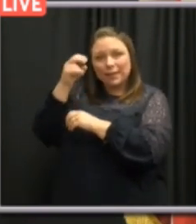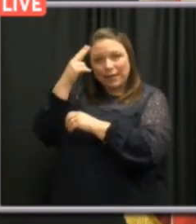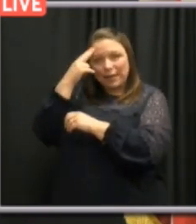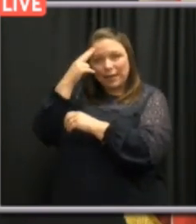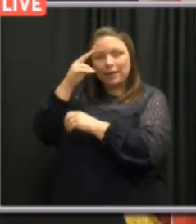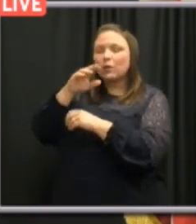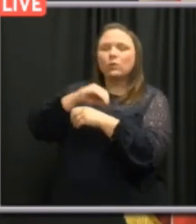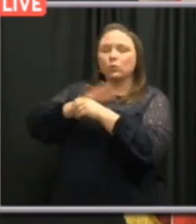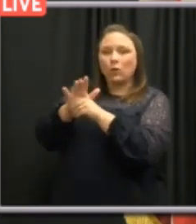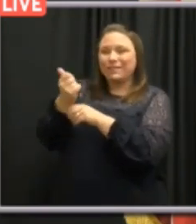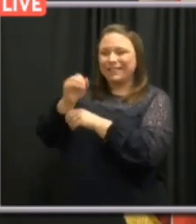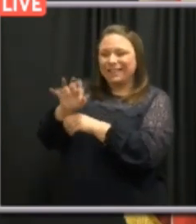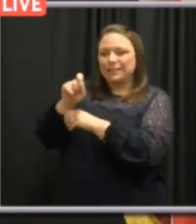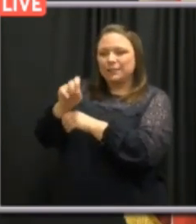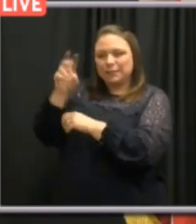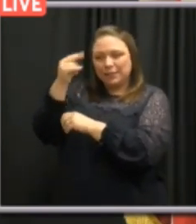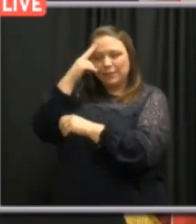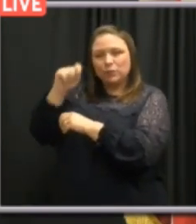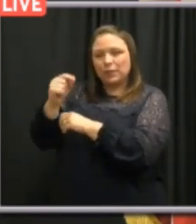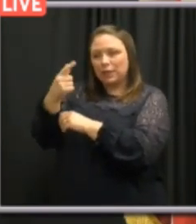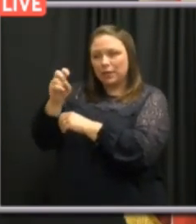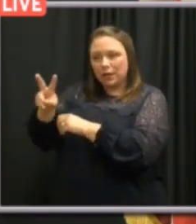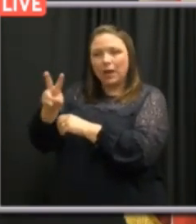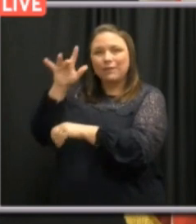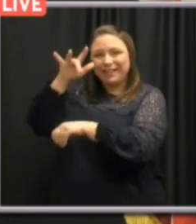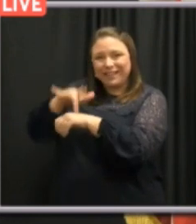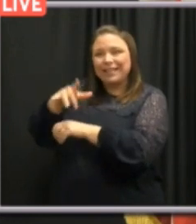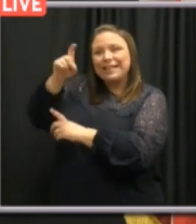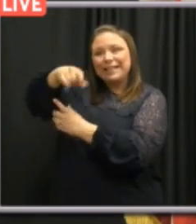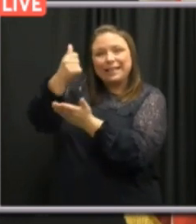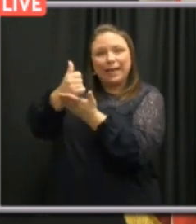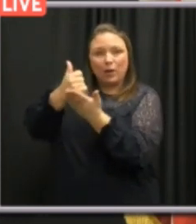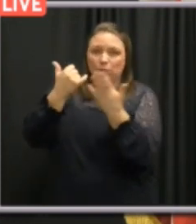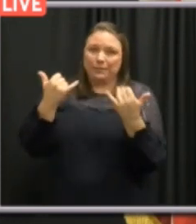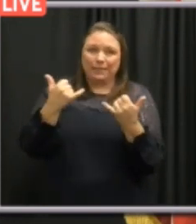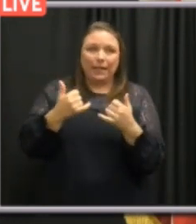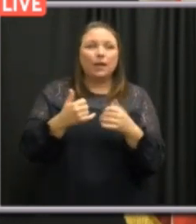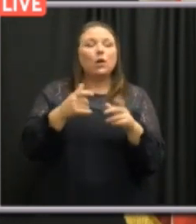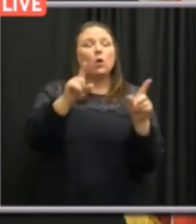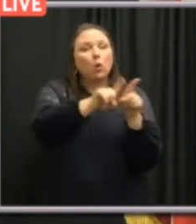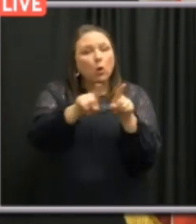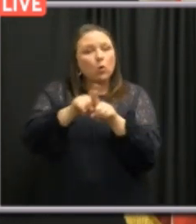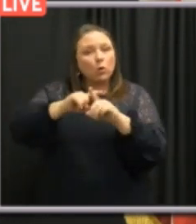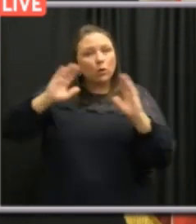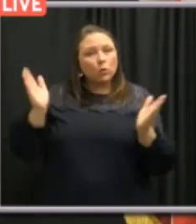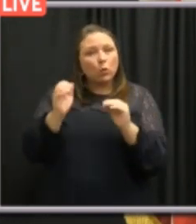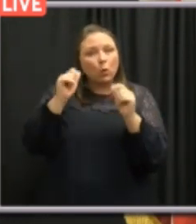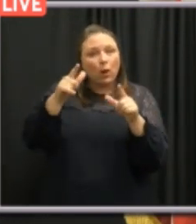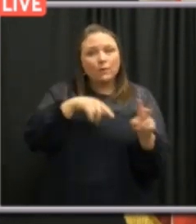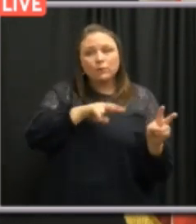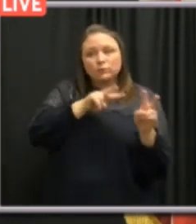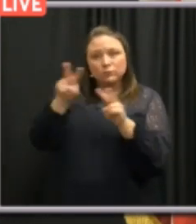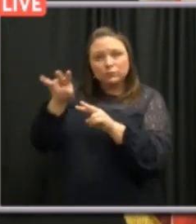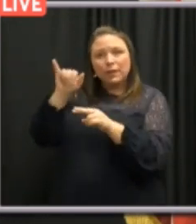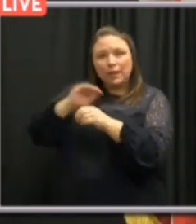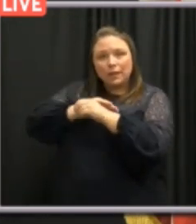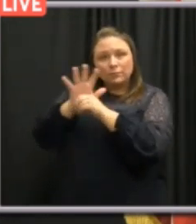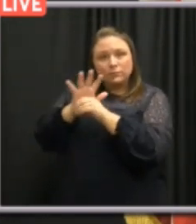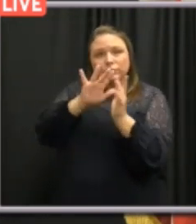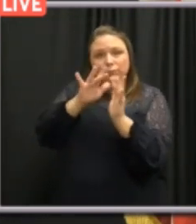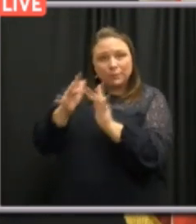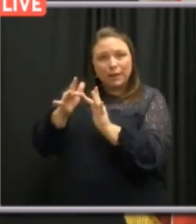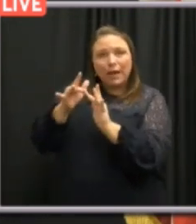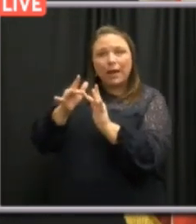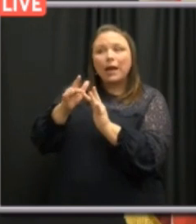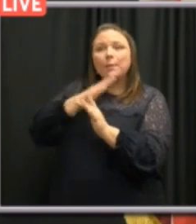covid19.nashville.gov and click the Need Assistance link today. And as always, I urge everyone to visit Metro's COVID-19 website